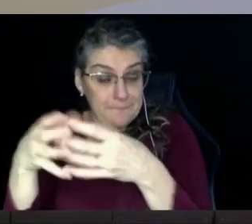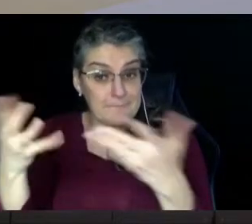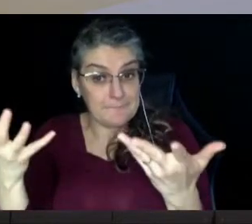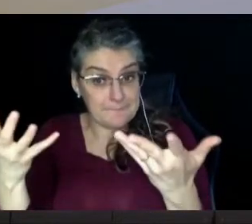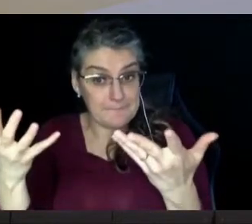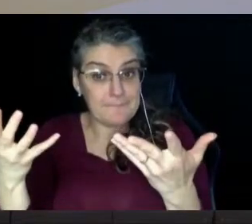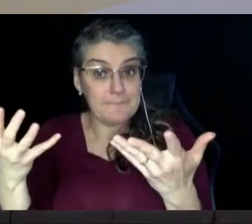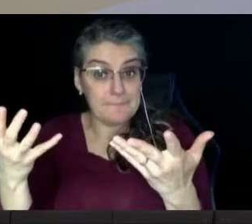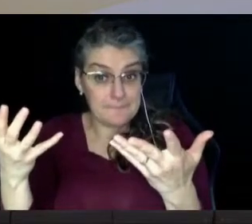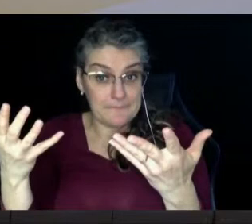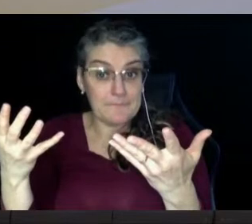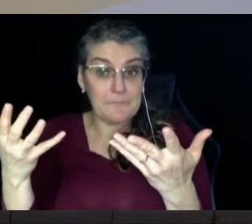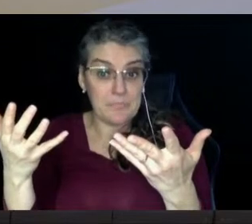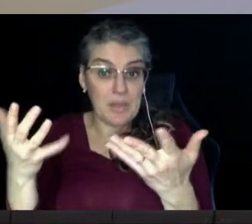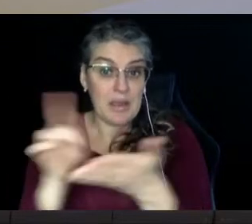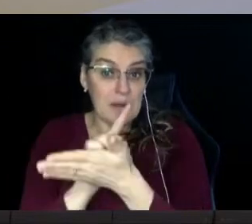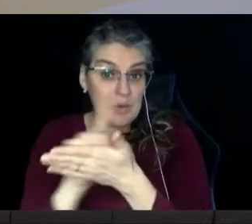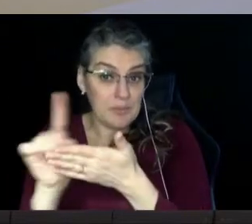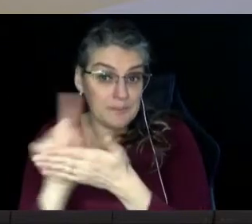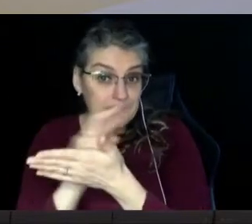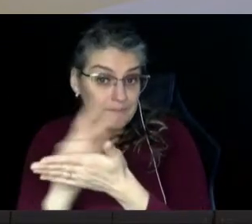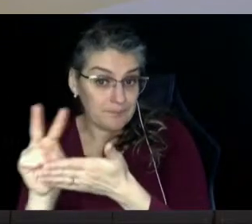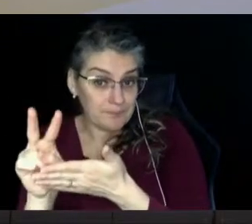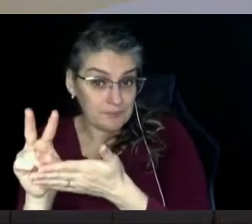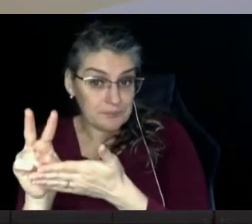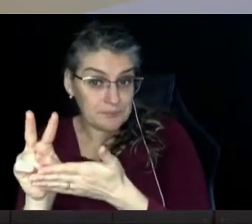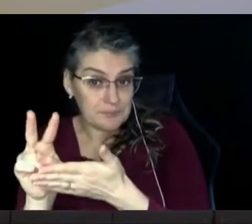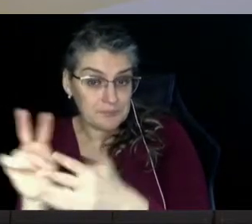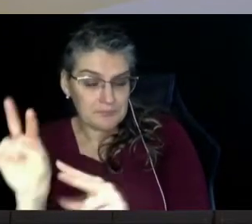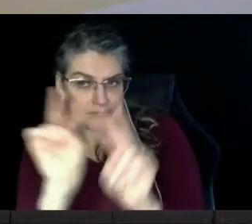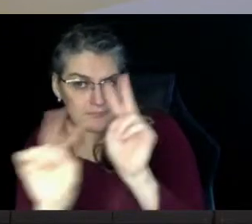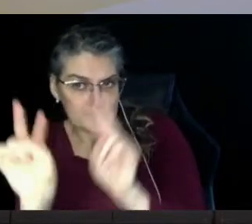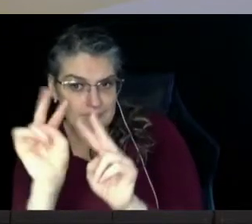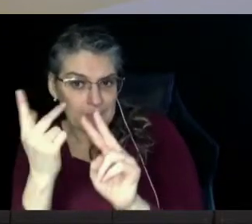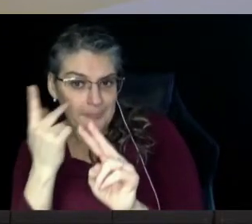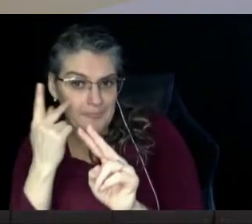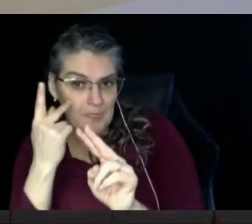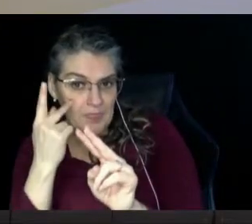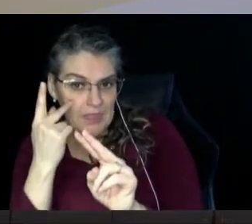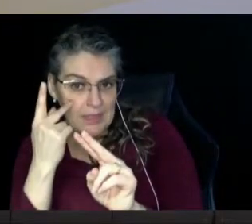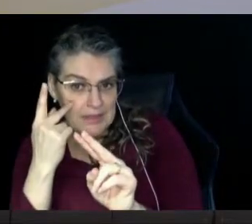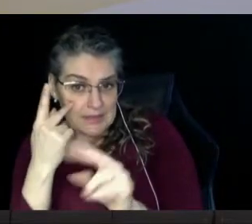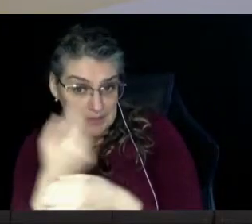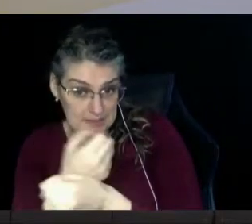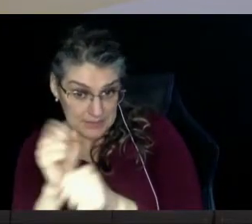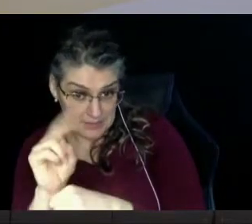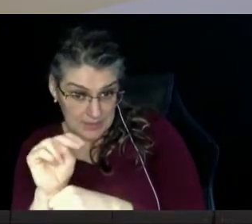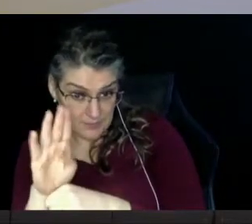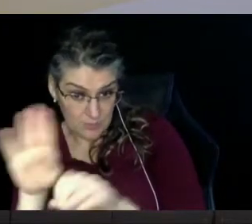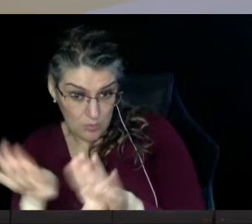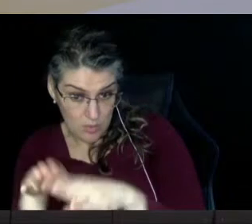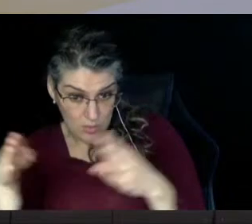are within a week and give that best advice that we can to our premiers.